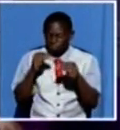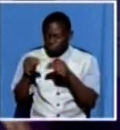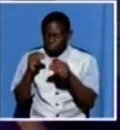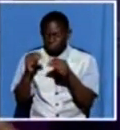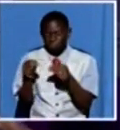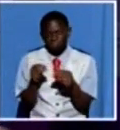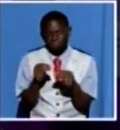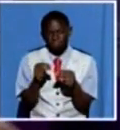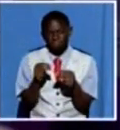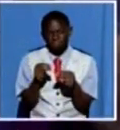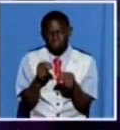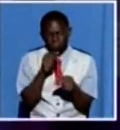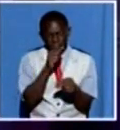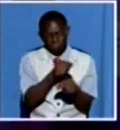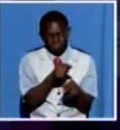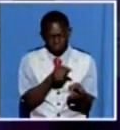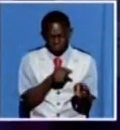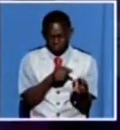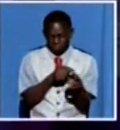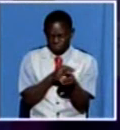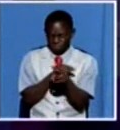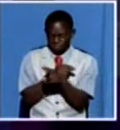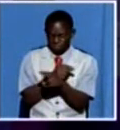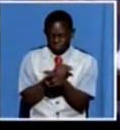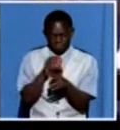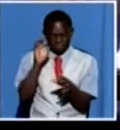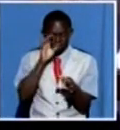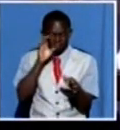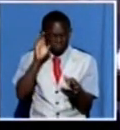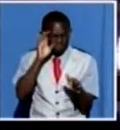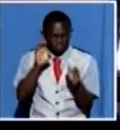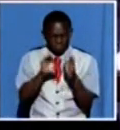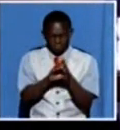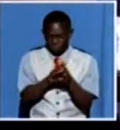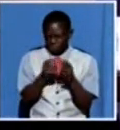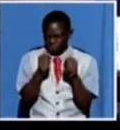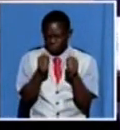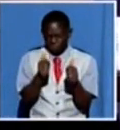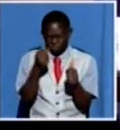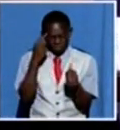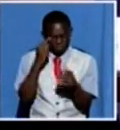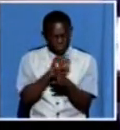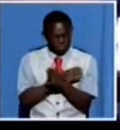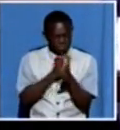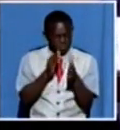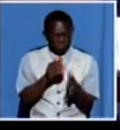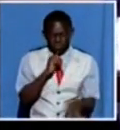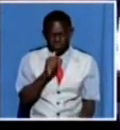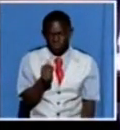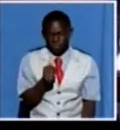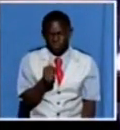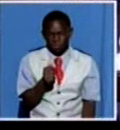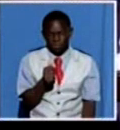pushed were not favoring the interests of Zambians. They terminated the negotiations. But if you tell me as a minister, then